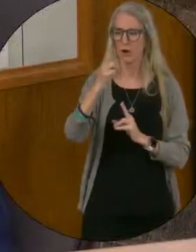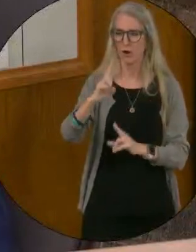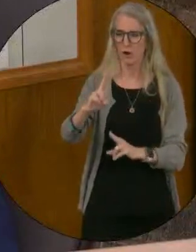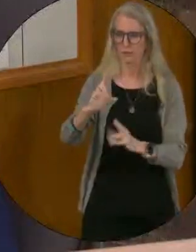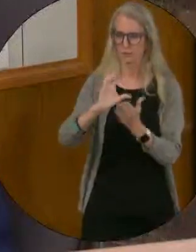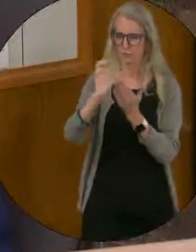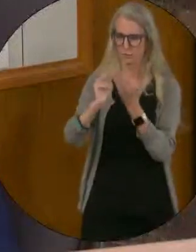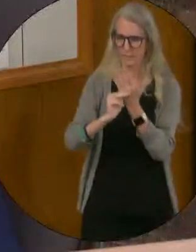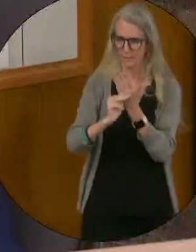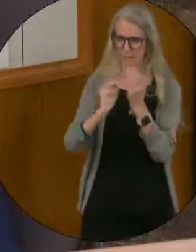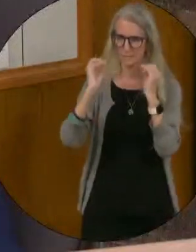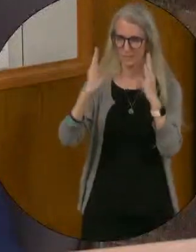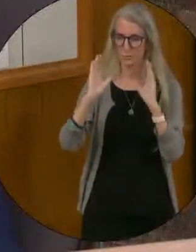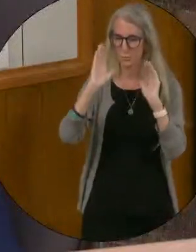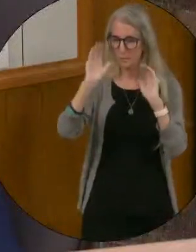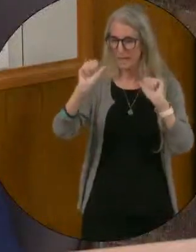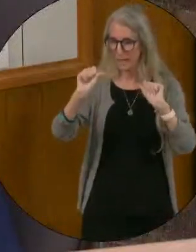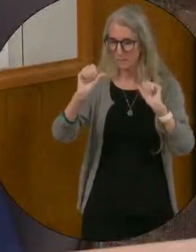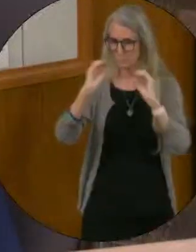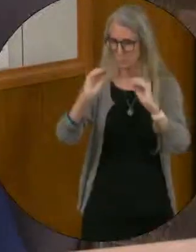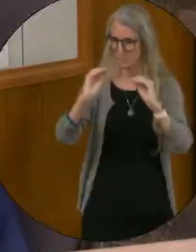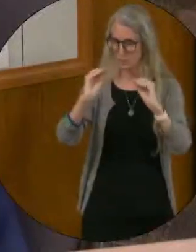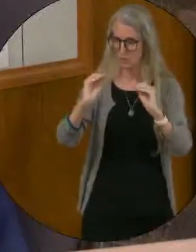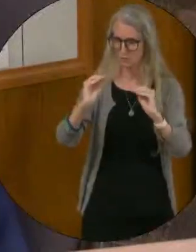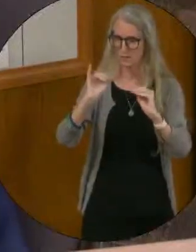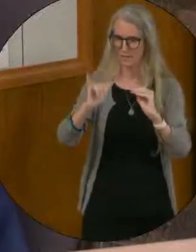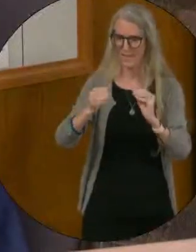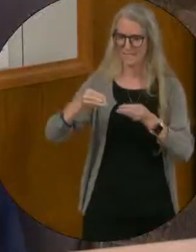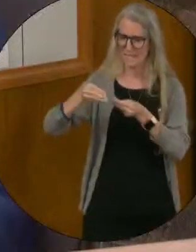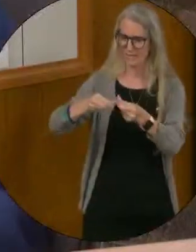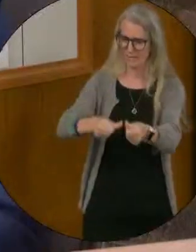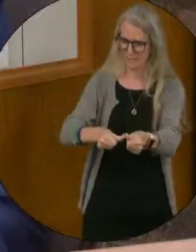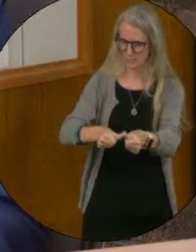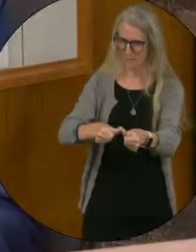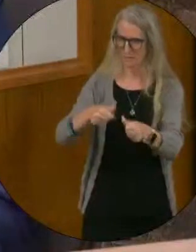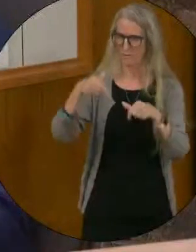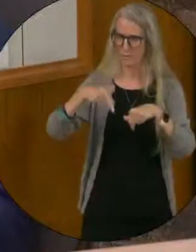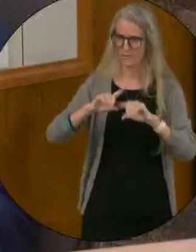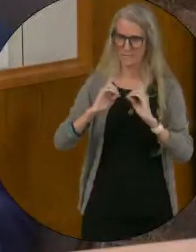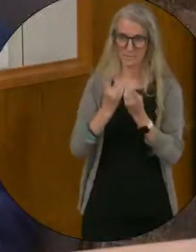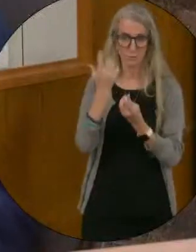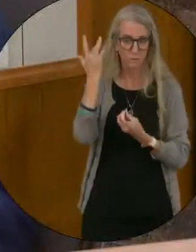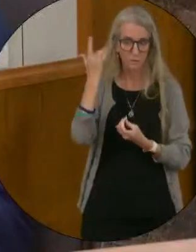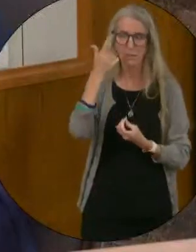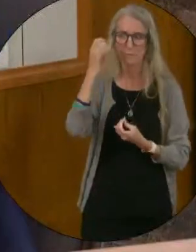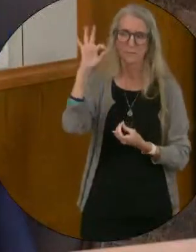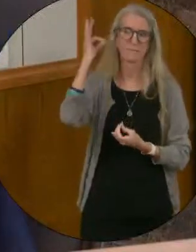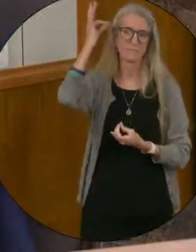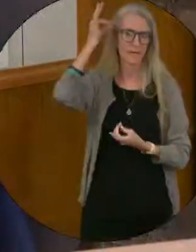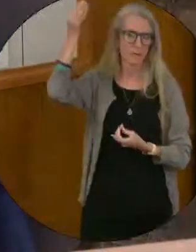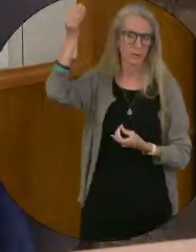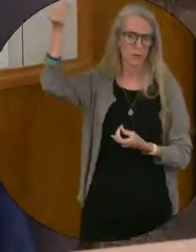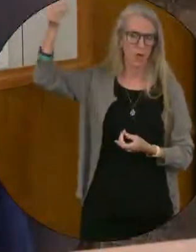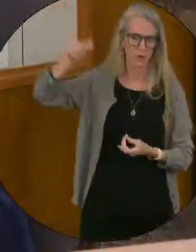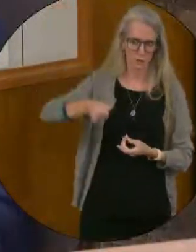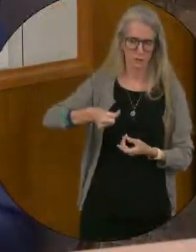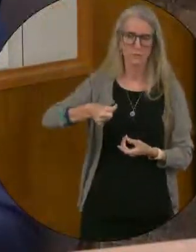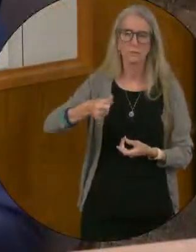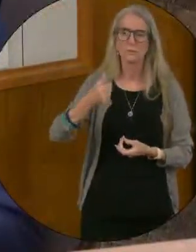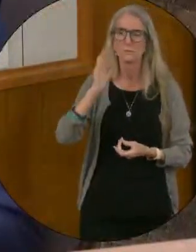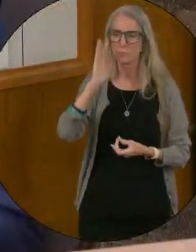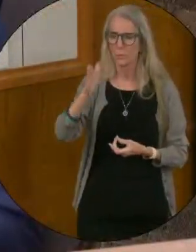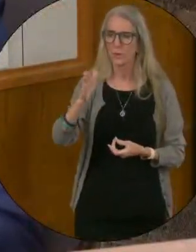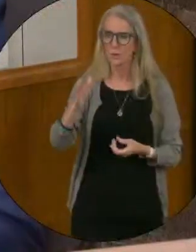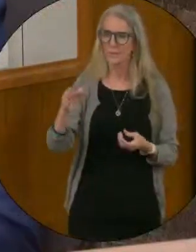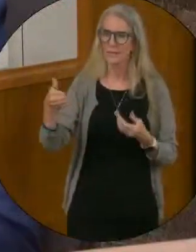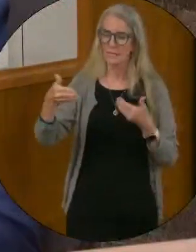our teachers will be able to teach. That is investment of this district because of the federal dollars. So we're going to be closing